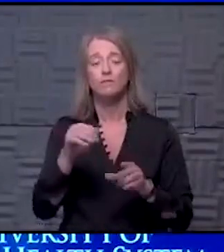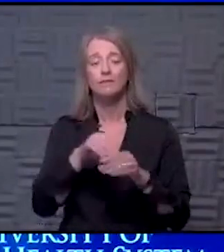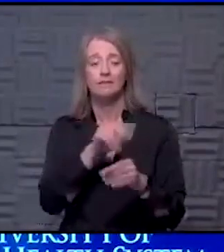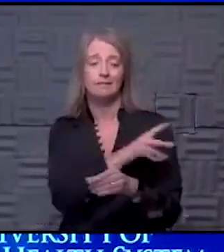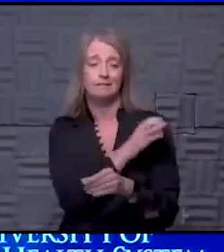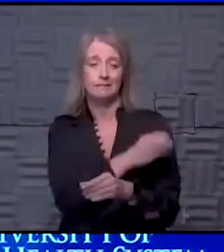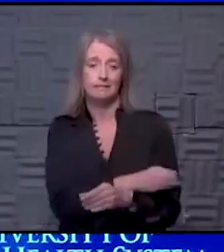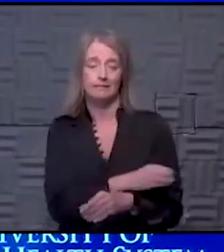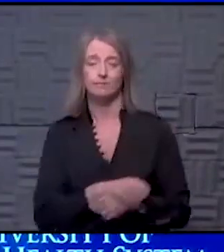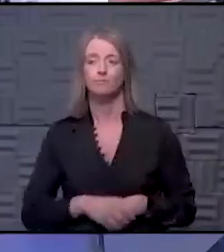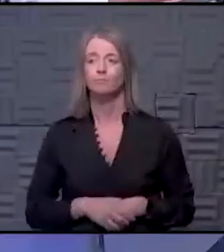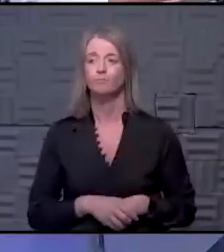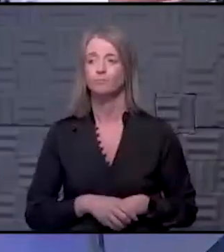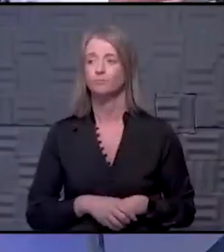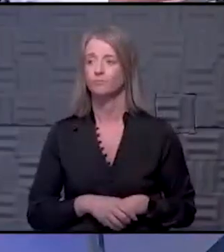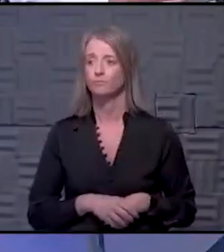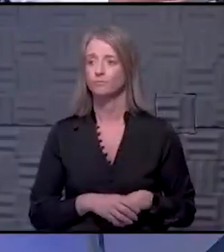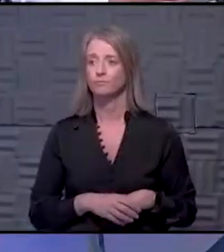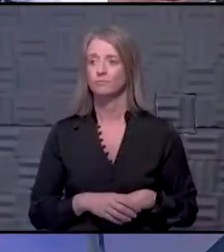clinic? Yeah.